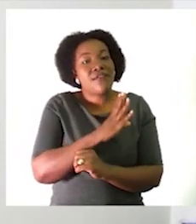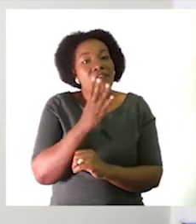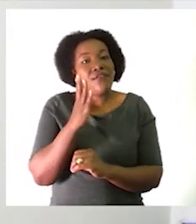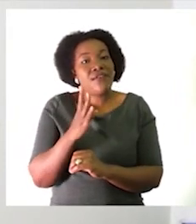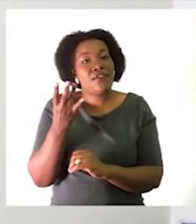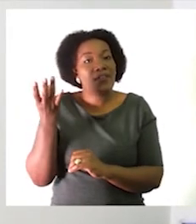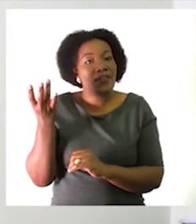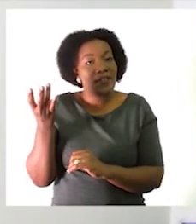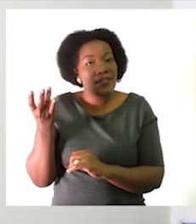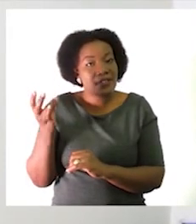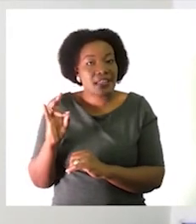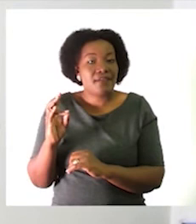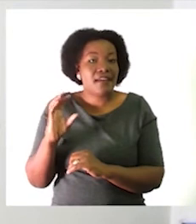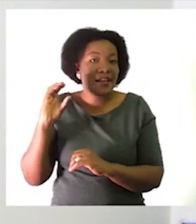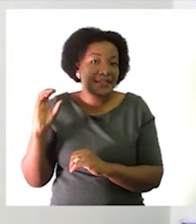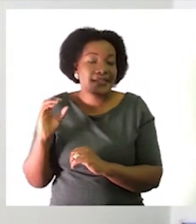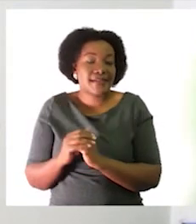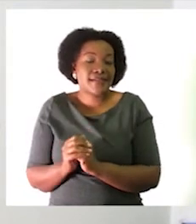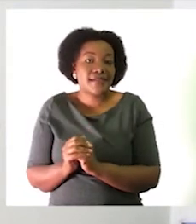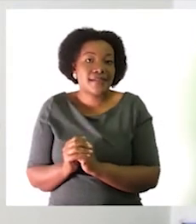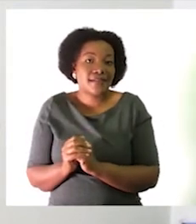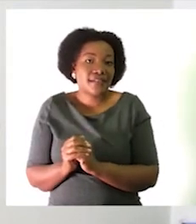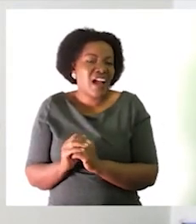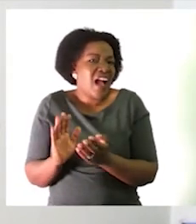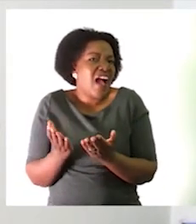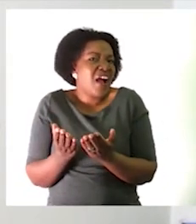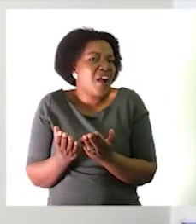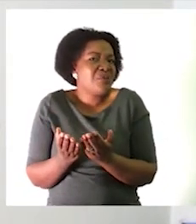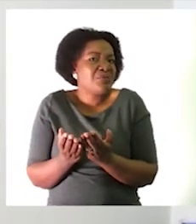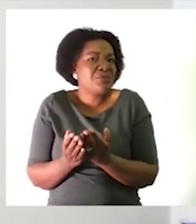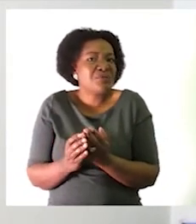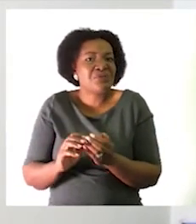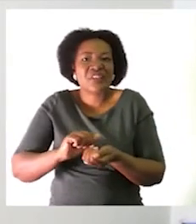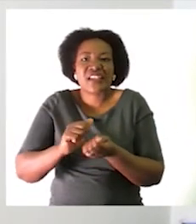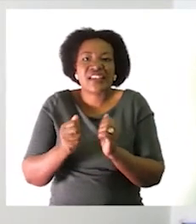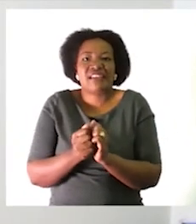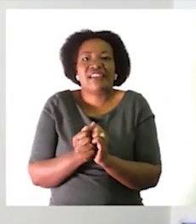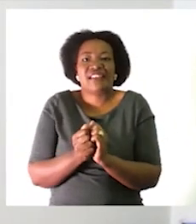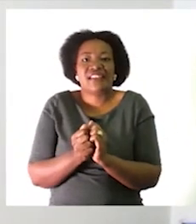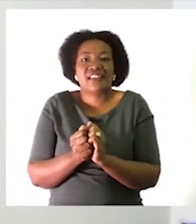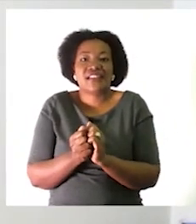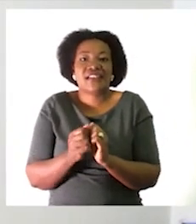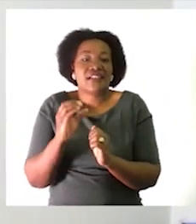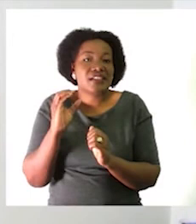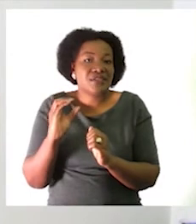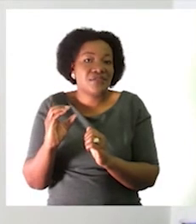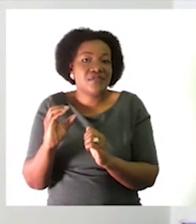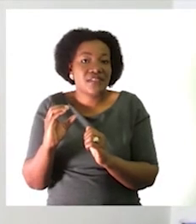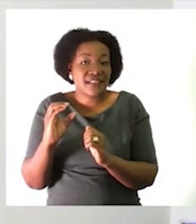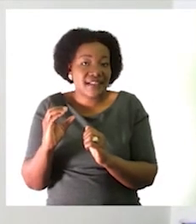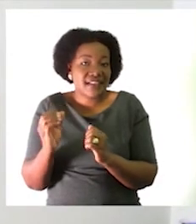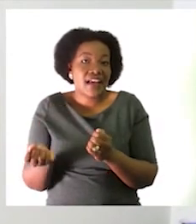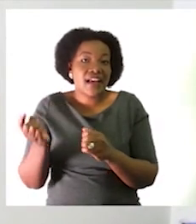447 cents. How can we convert the cents to the dollars? It is quite easy also.